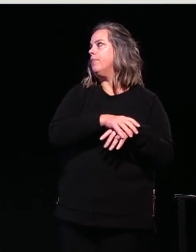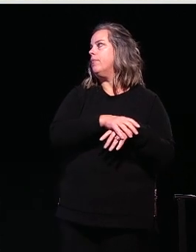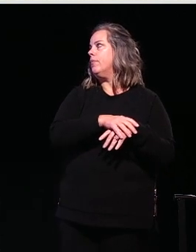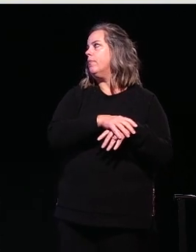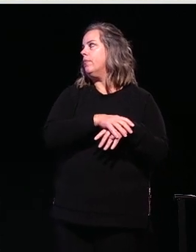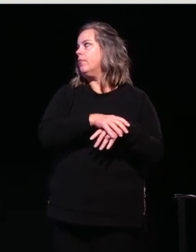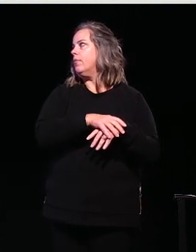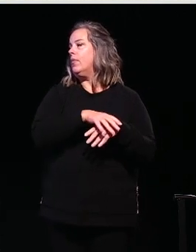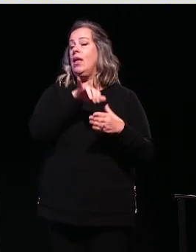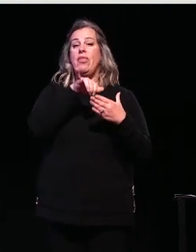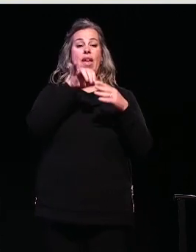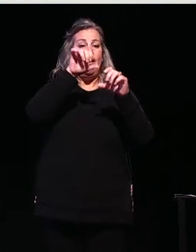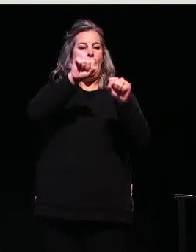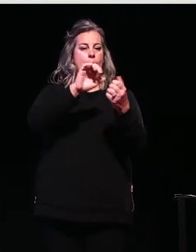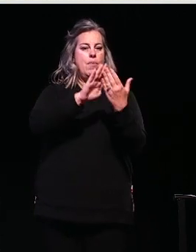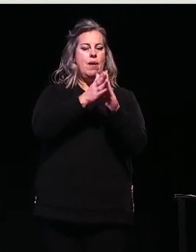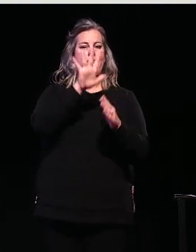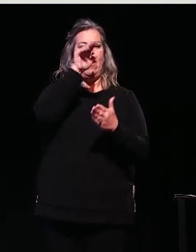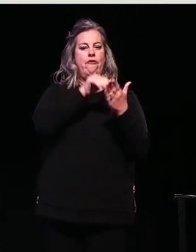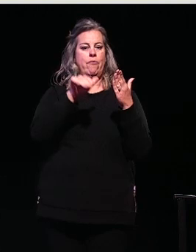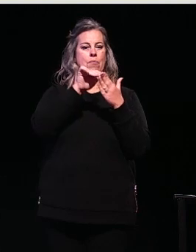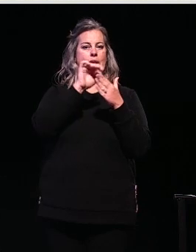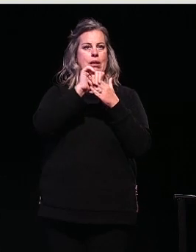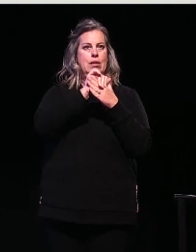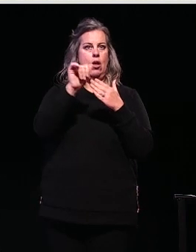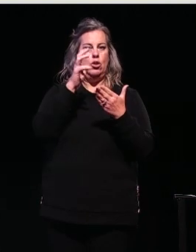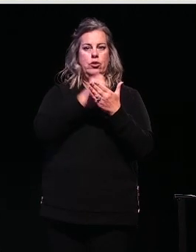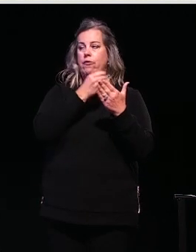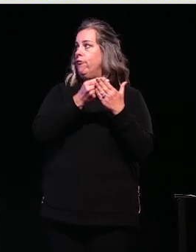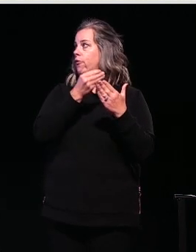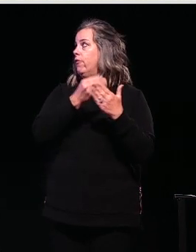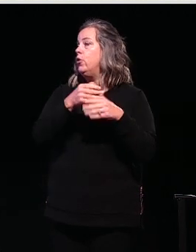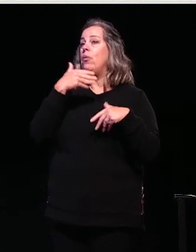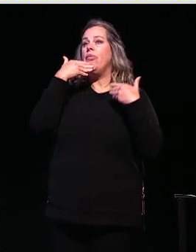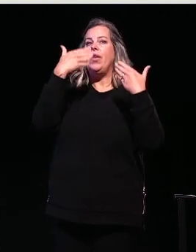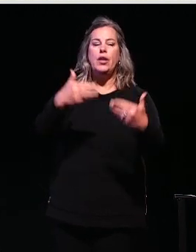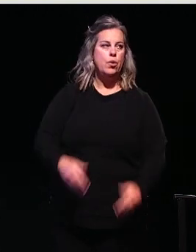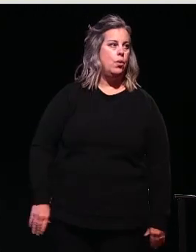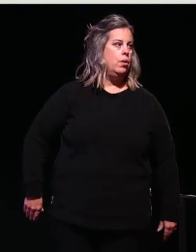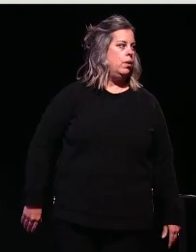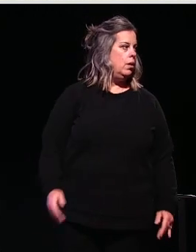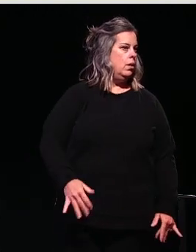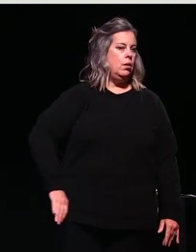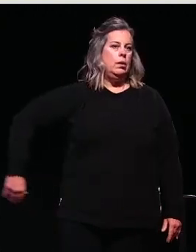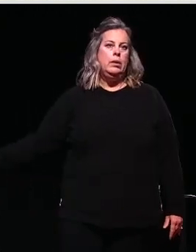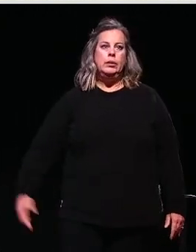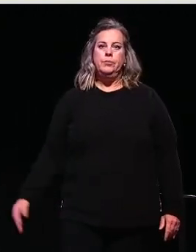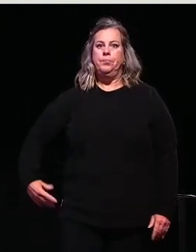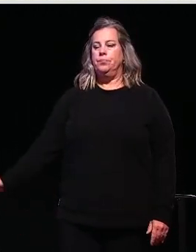And that could be $5 million in revenue each year and will allow us to expand to additional markets. Thank you.